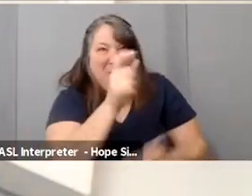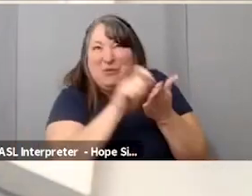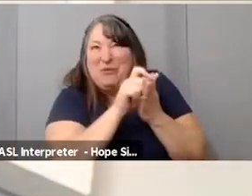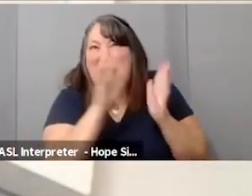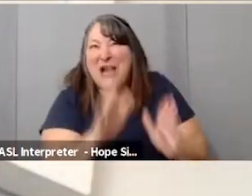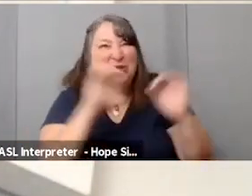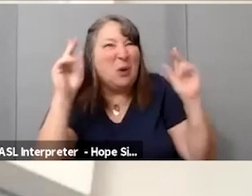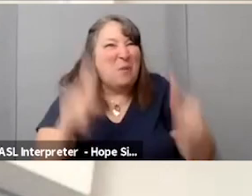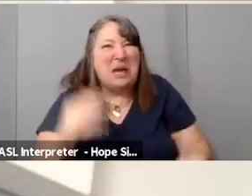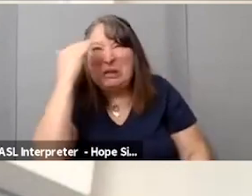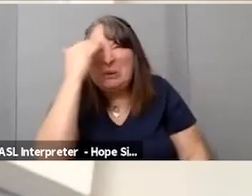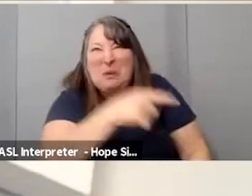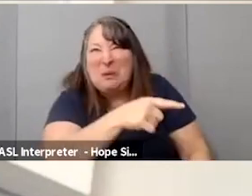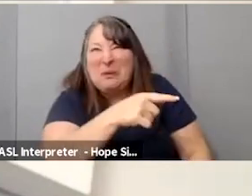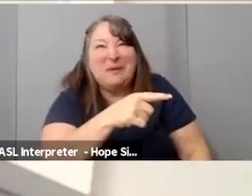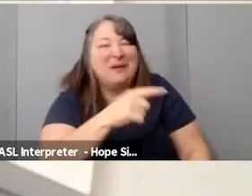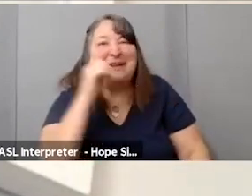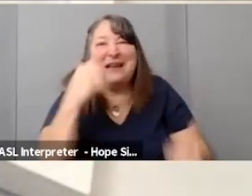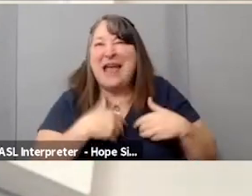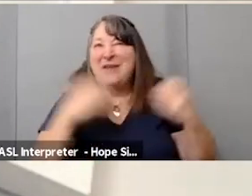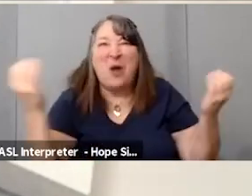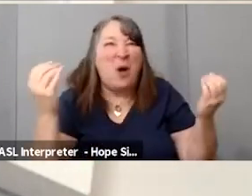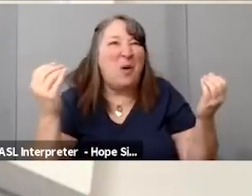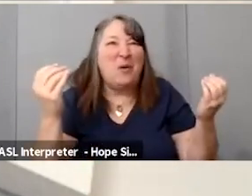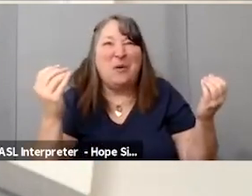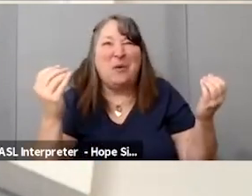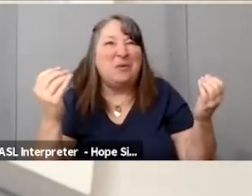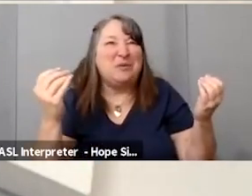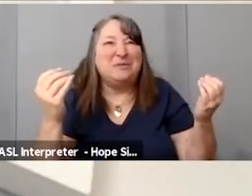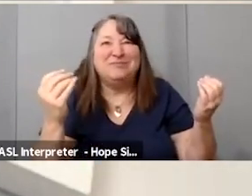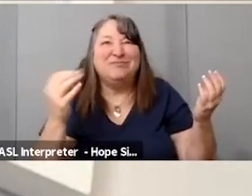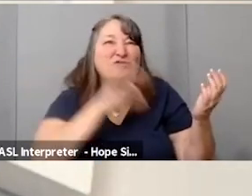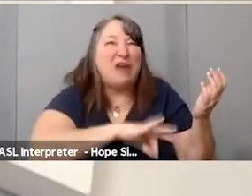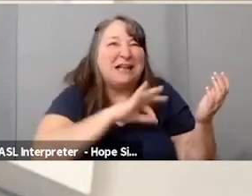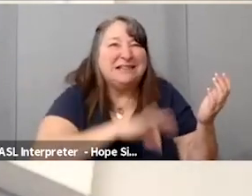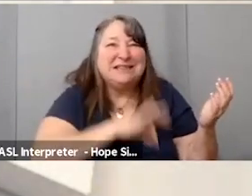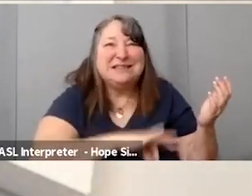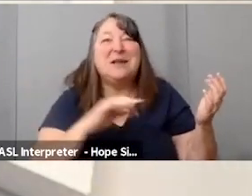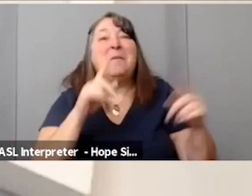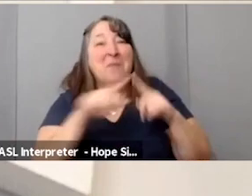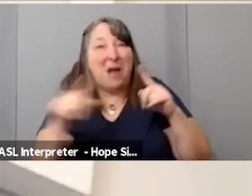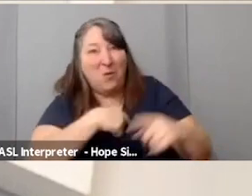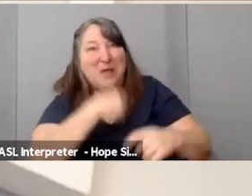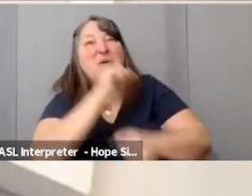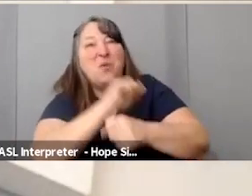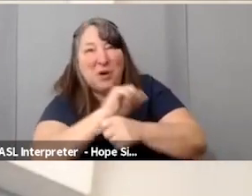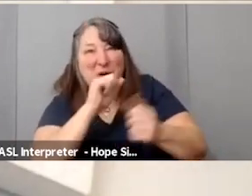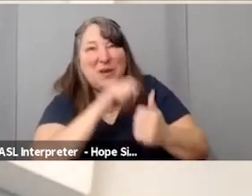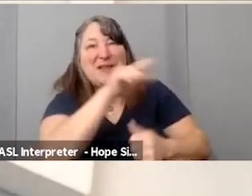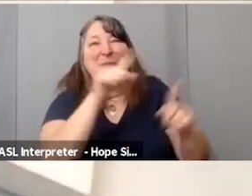know they didn't have a lot of credits, but we also worked with them as producers. We really worked their